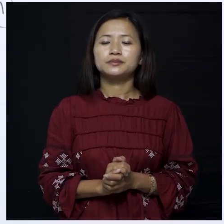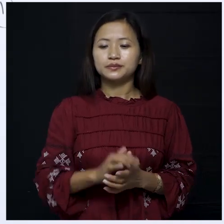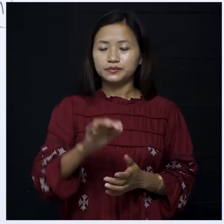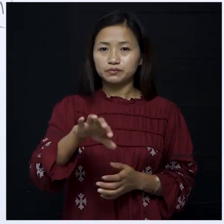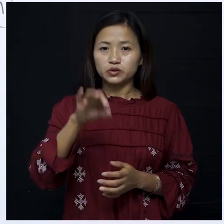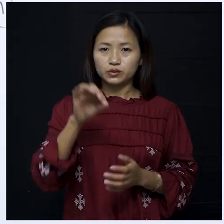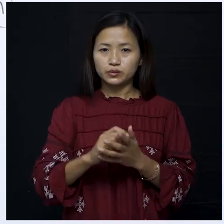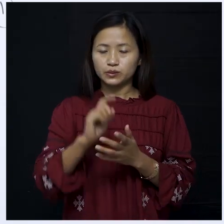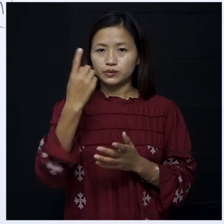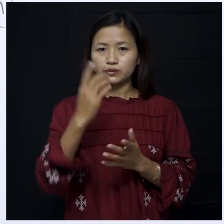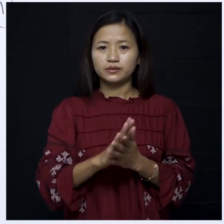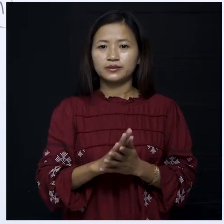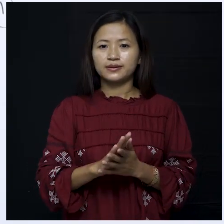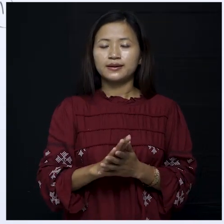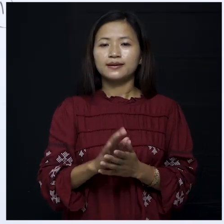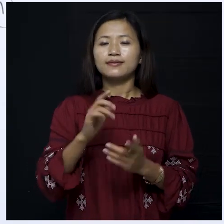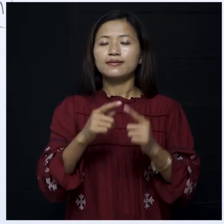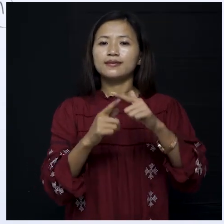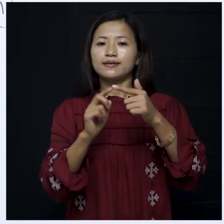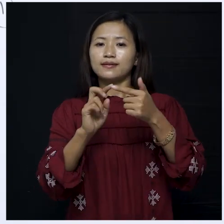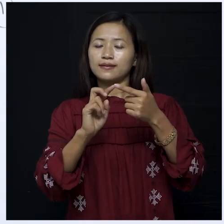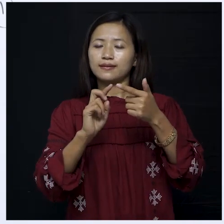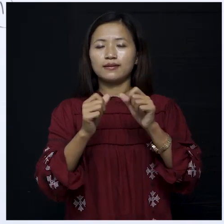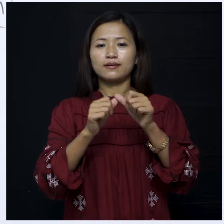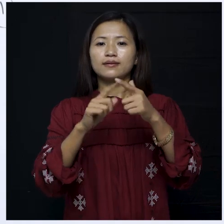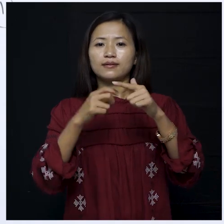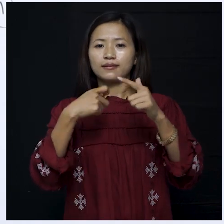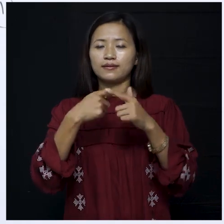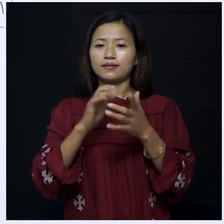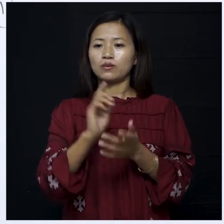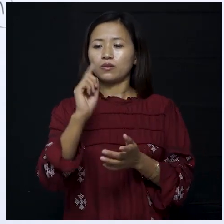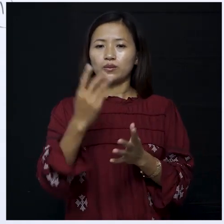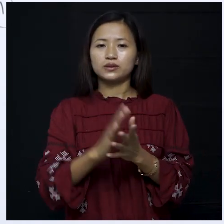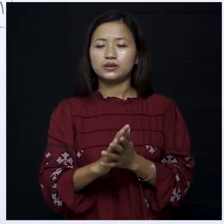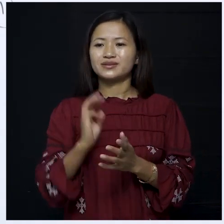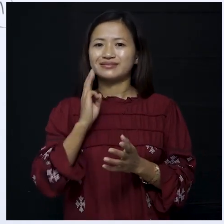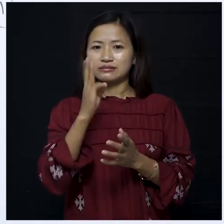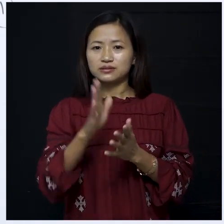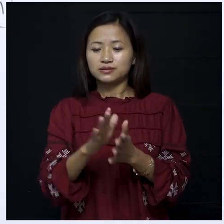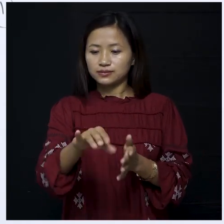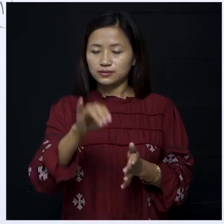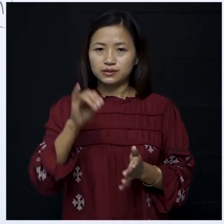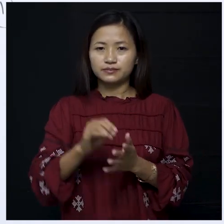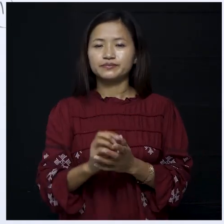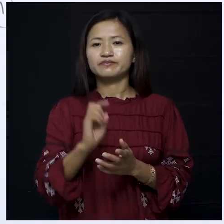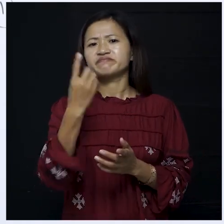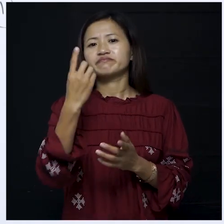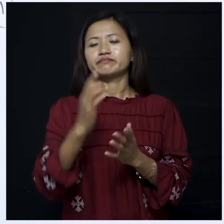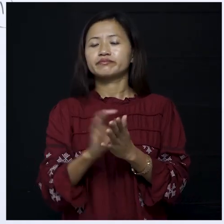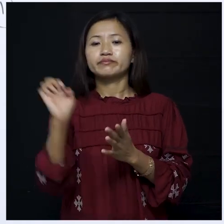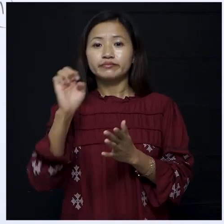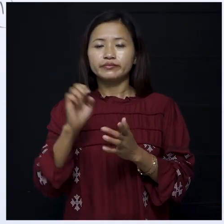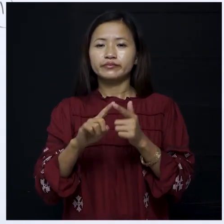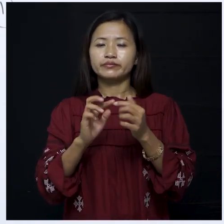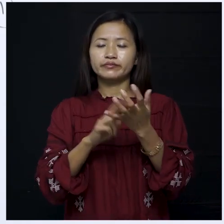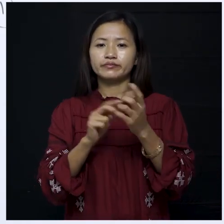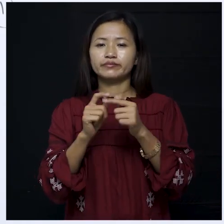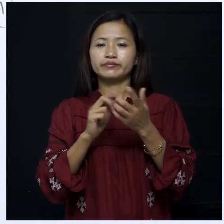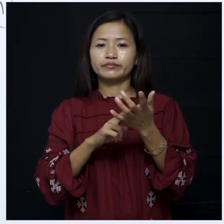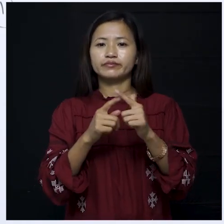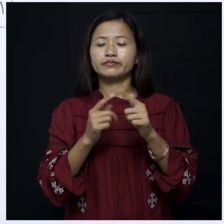Took one, take one, will take one. So only one event. So that's what we have here. Now